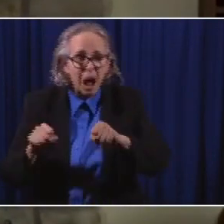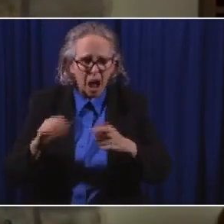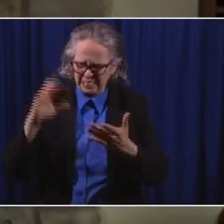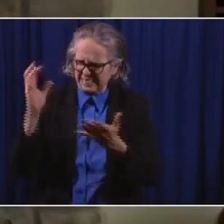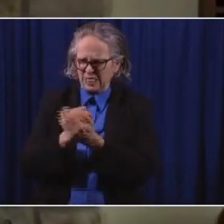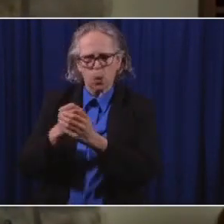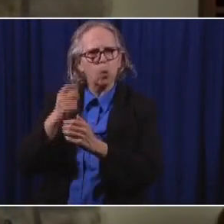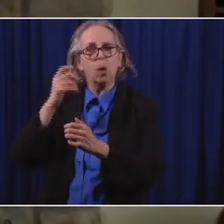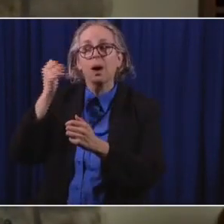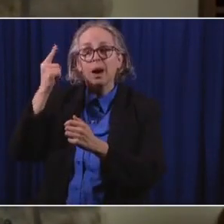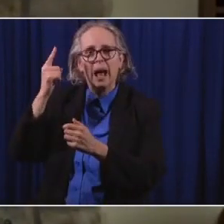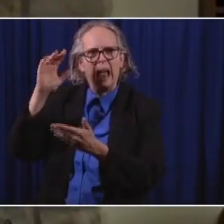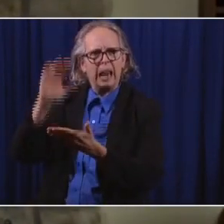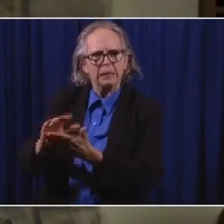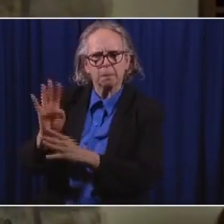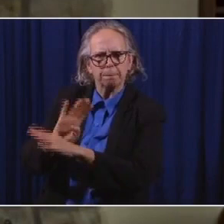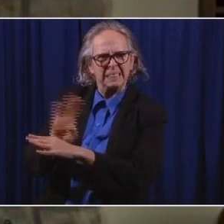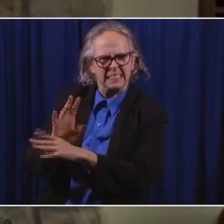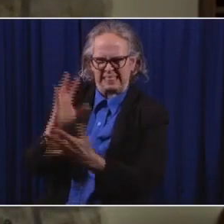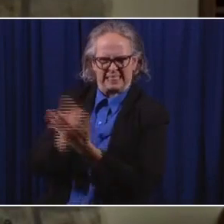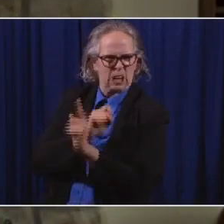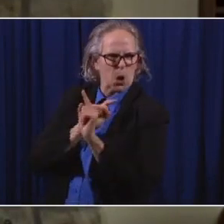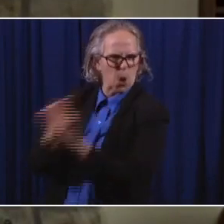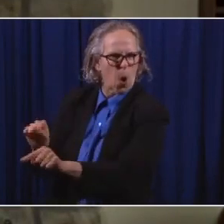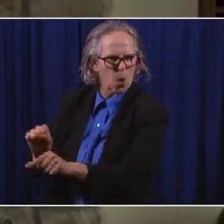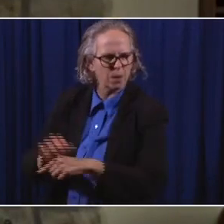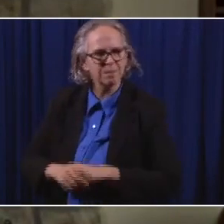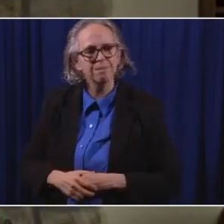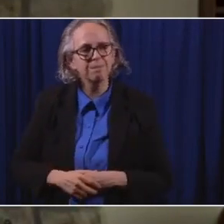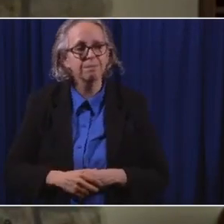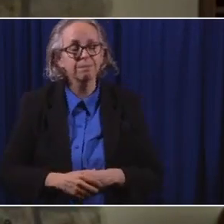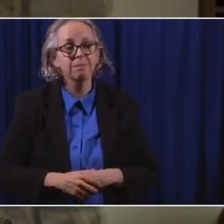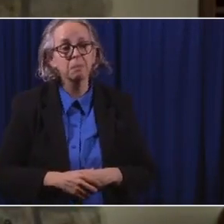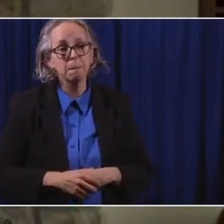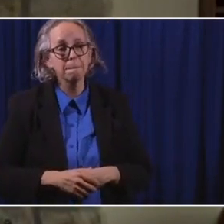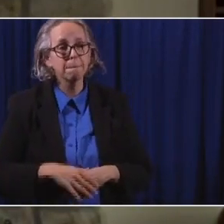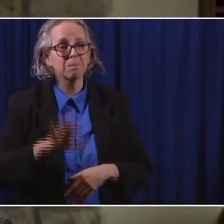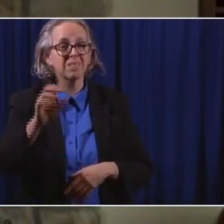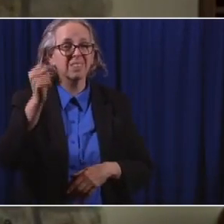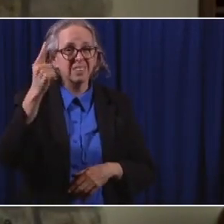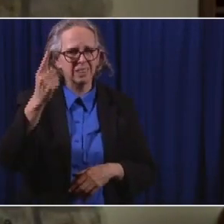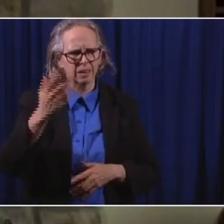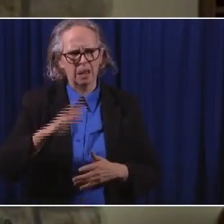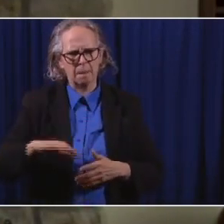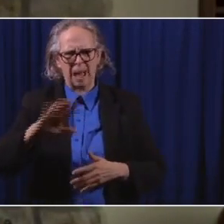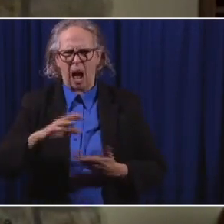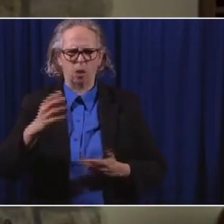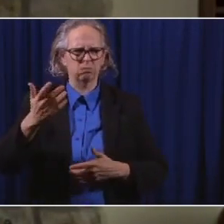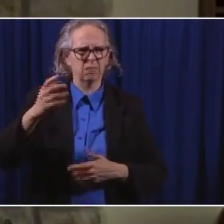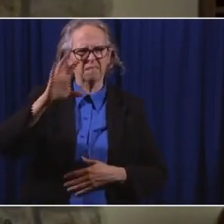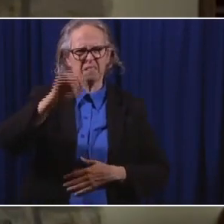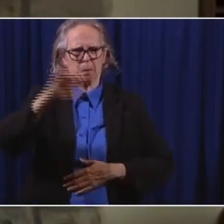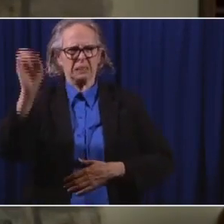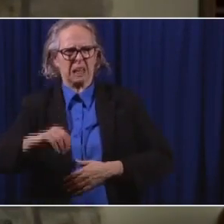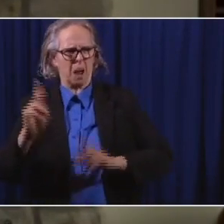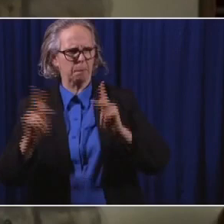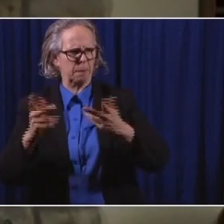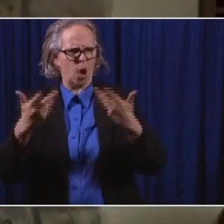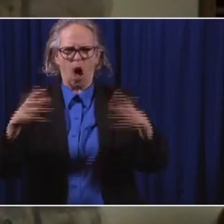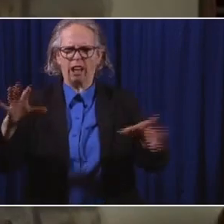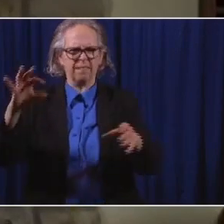maybe over half the people in the state who are going to vote will have voted by election day. So that means when you walk into your